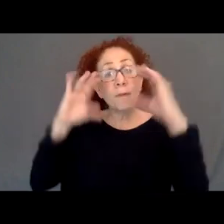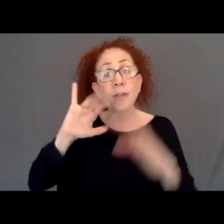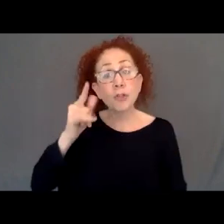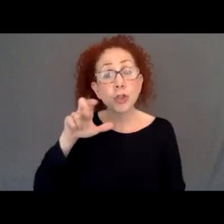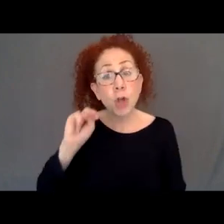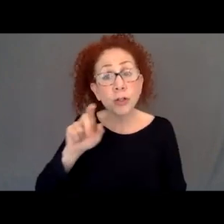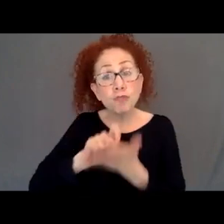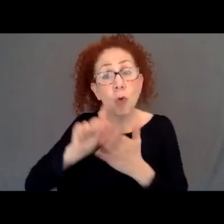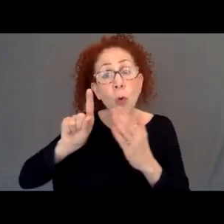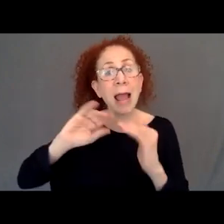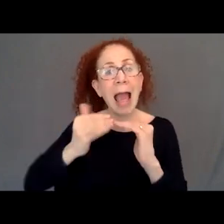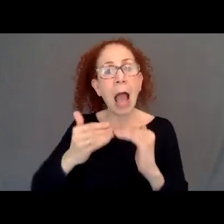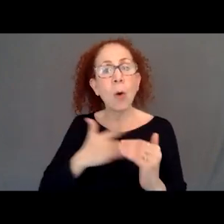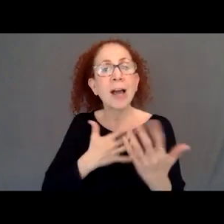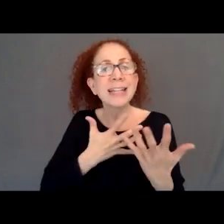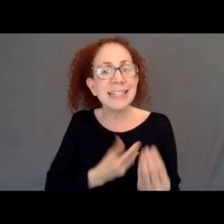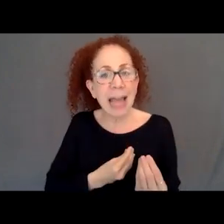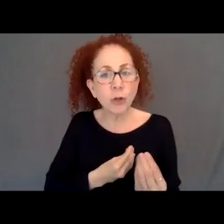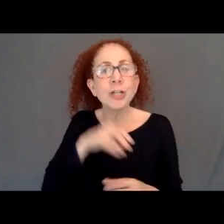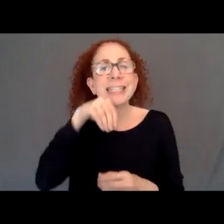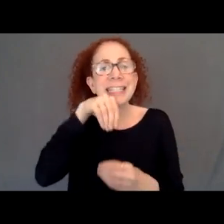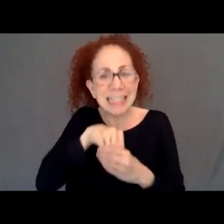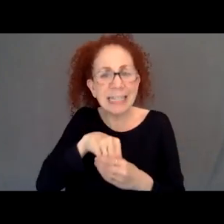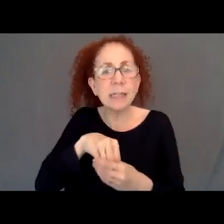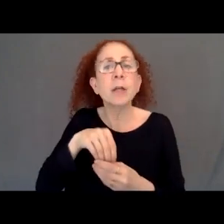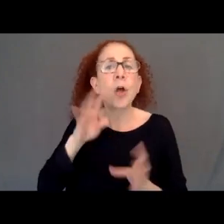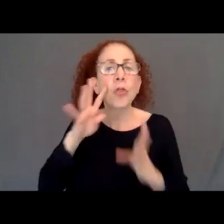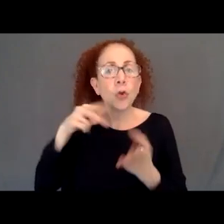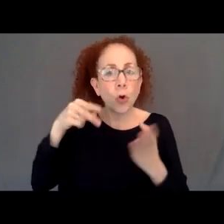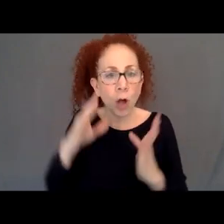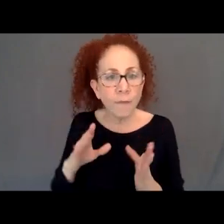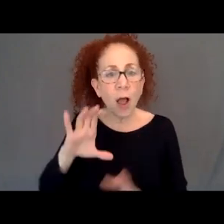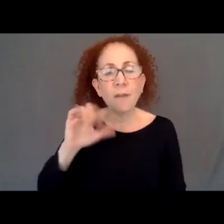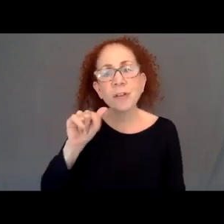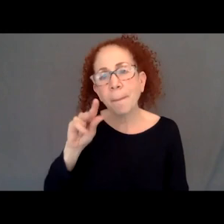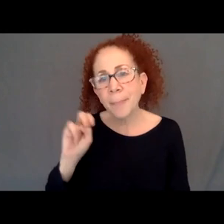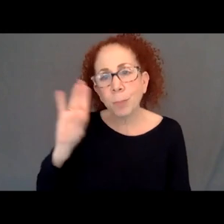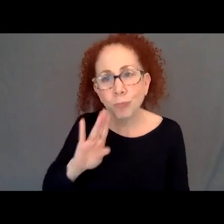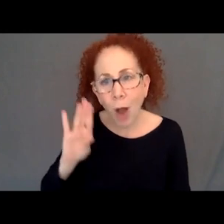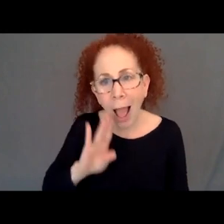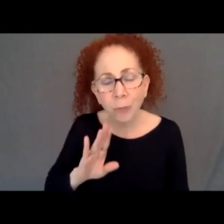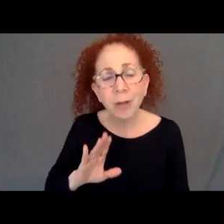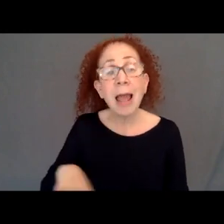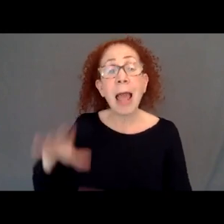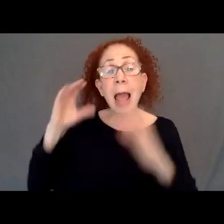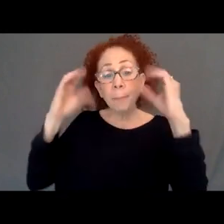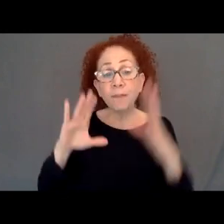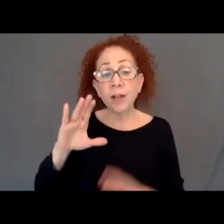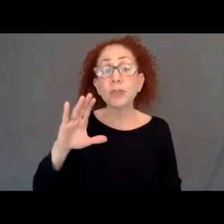about how tenderness floats inside the choreographies of Camille Brown, how